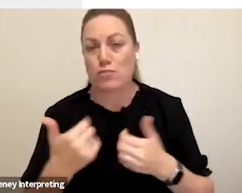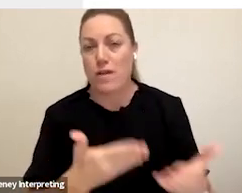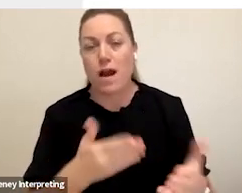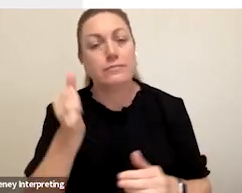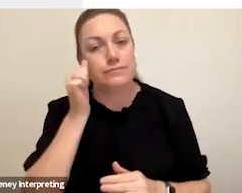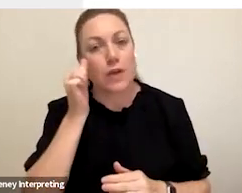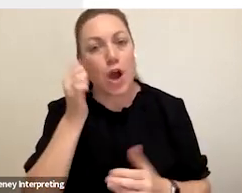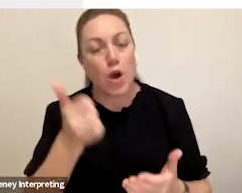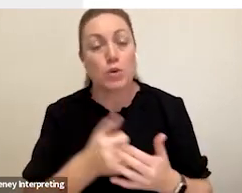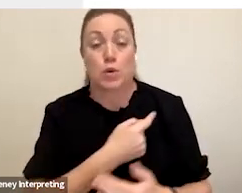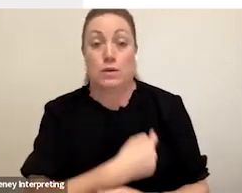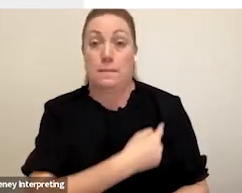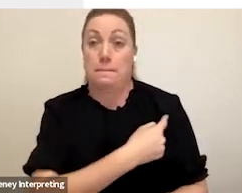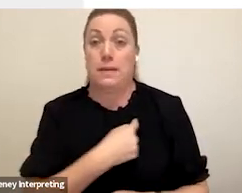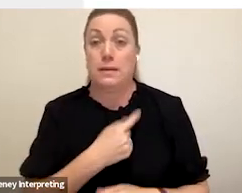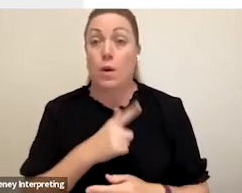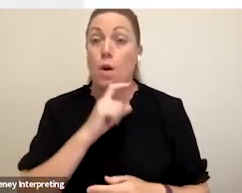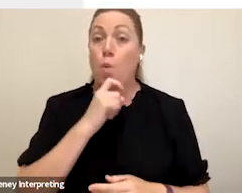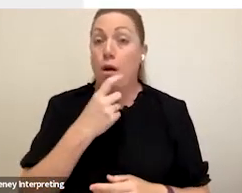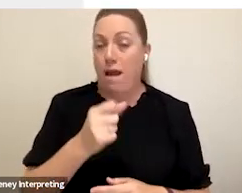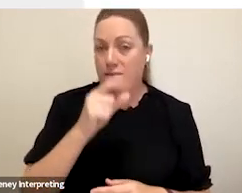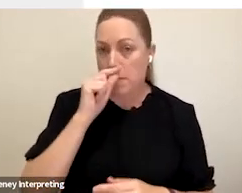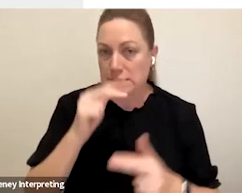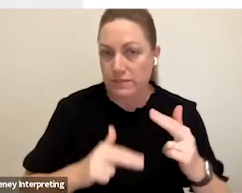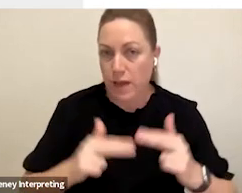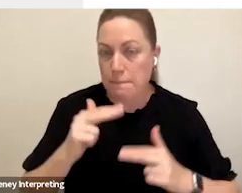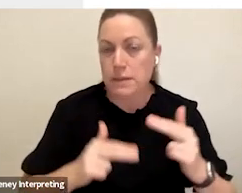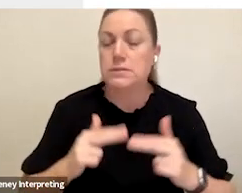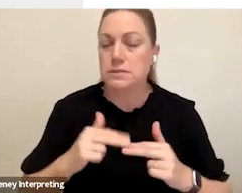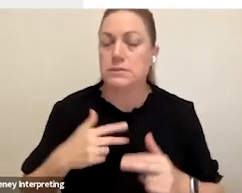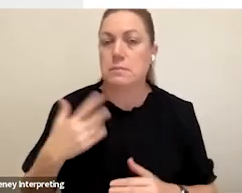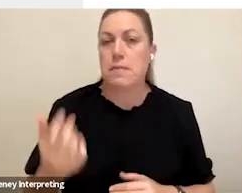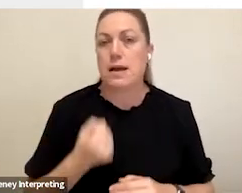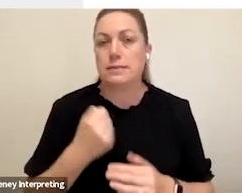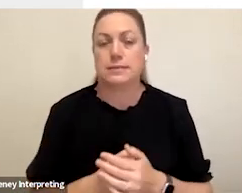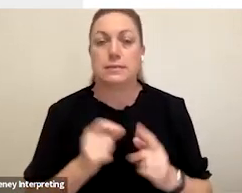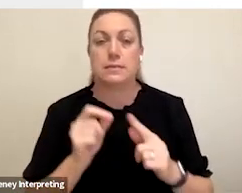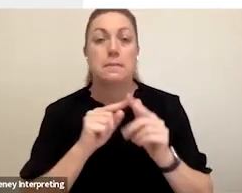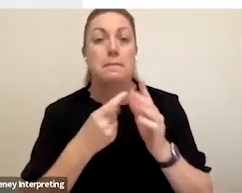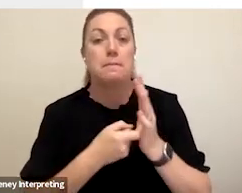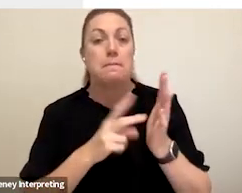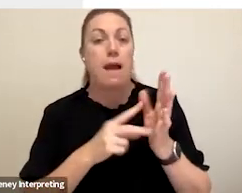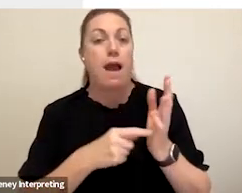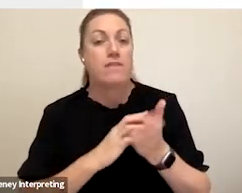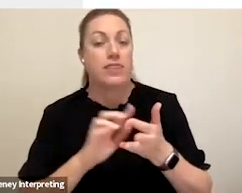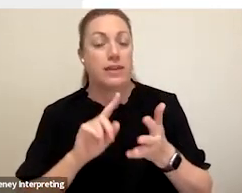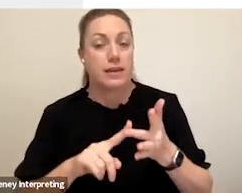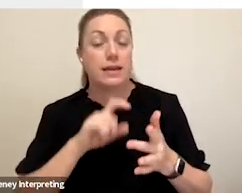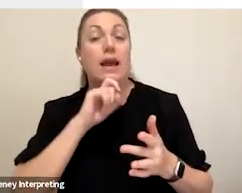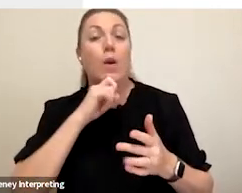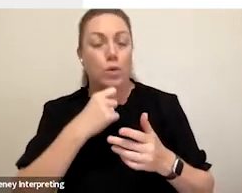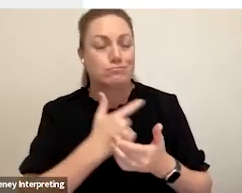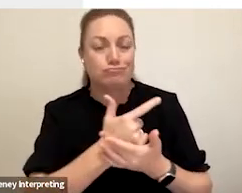committed to a program of capacity development. And I'm thrilled that Parvathy be able to share a bit more about our person-centered